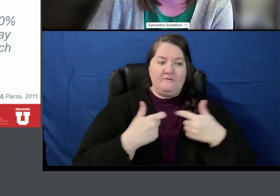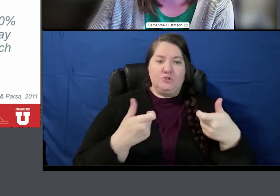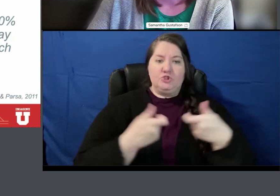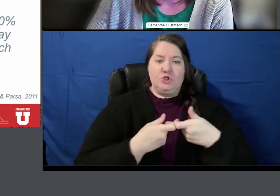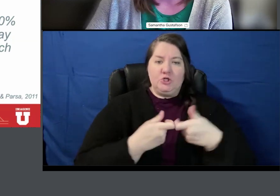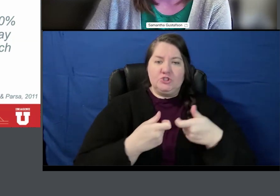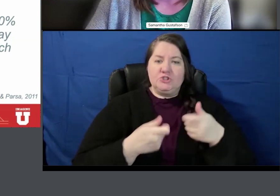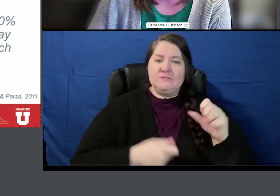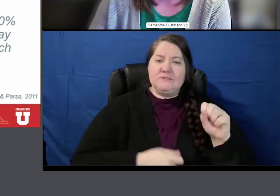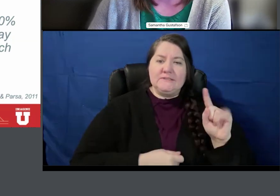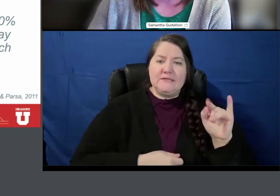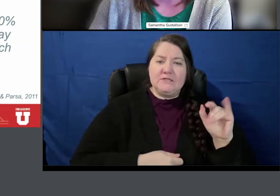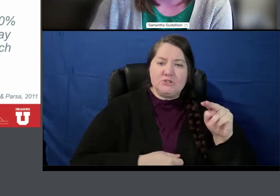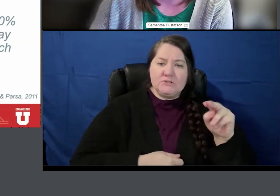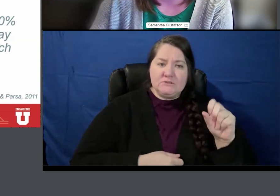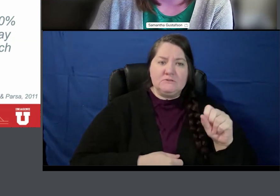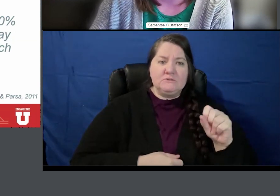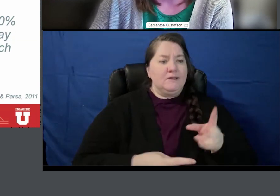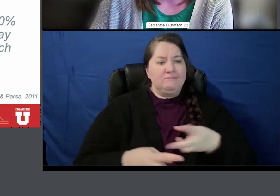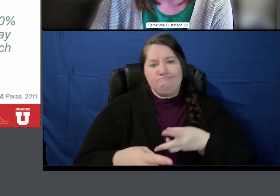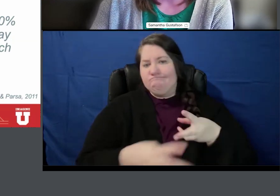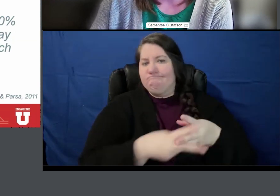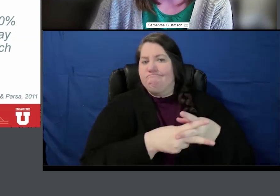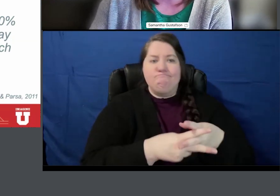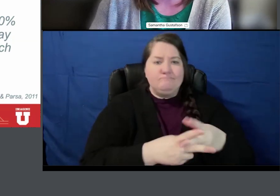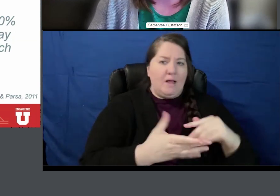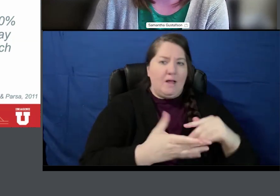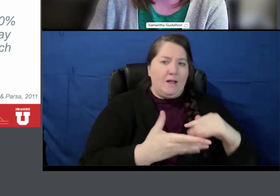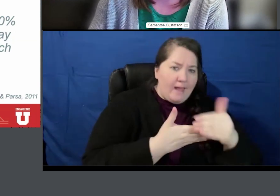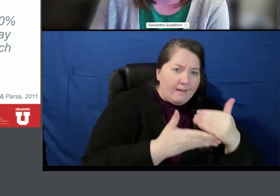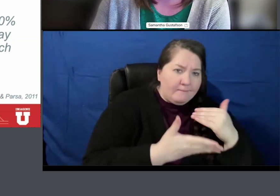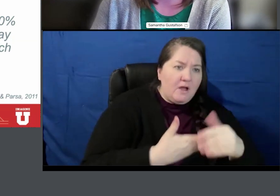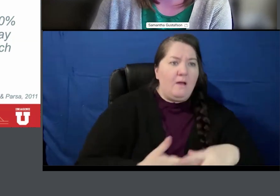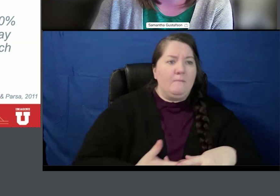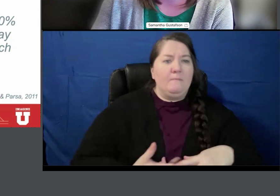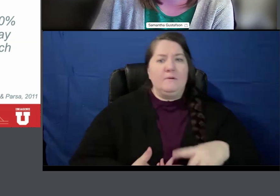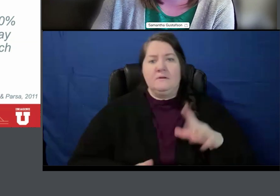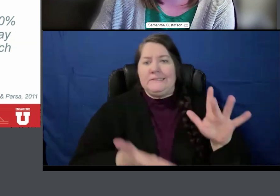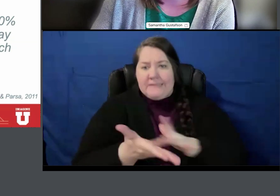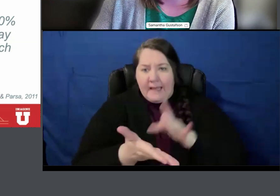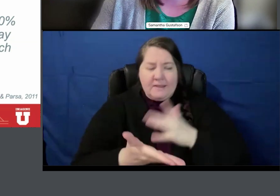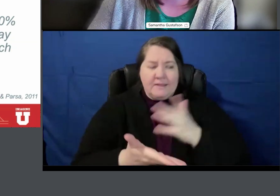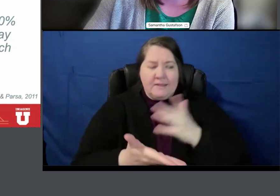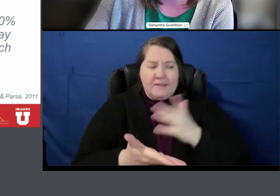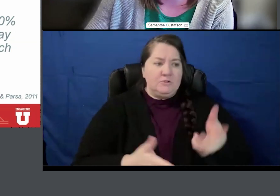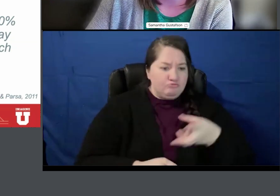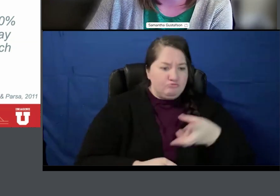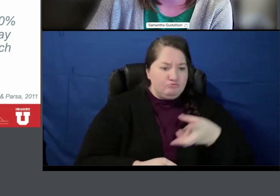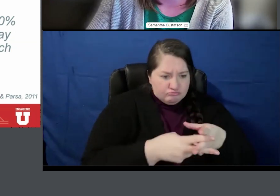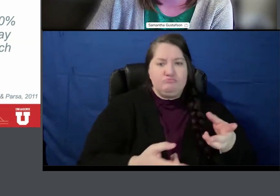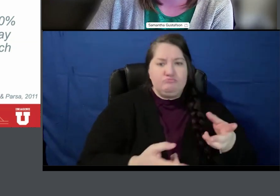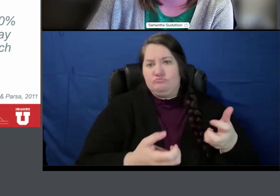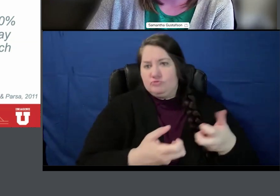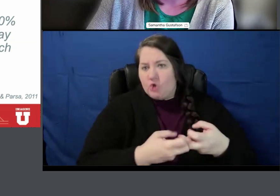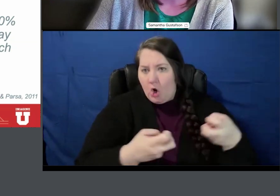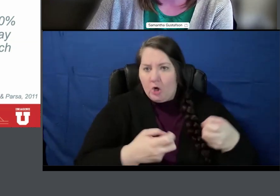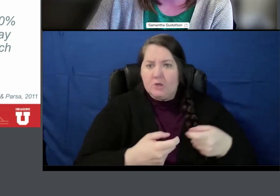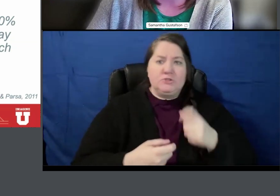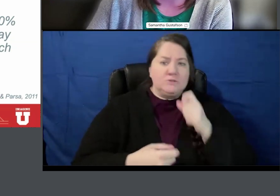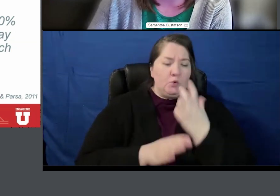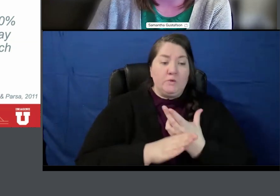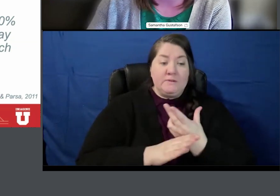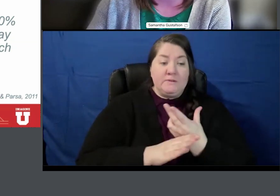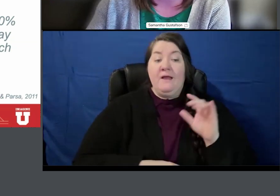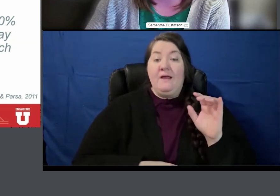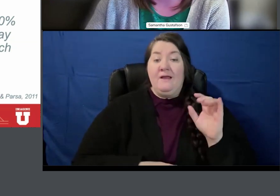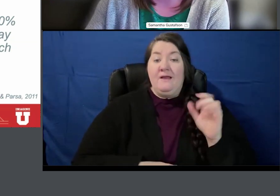stations where children can put their laptops or their tablets in to charge when they're not using them. And these stations often